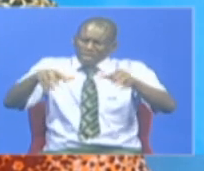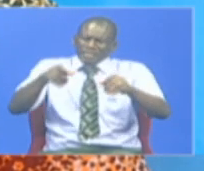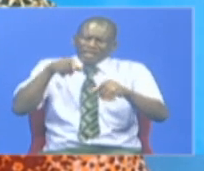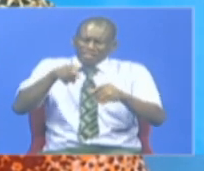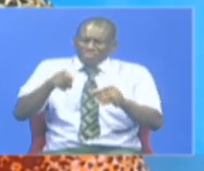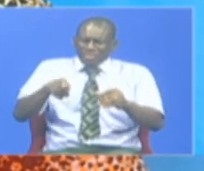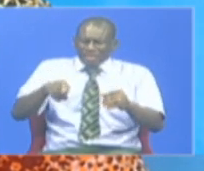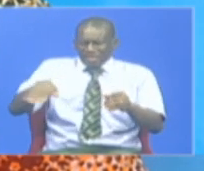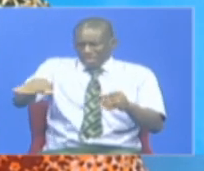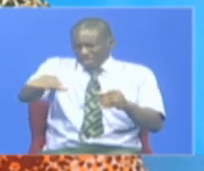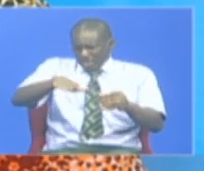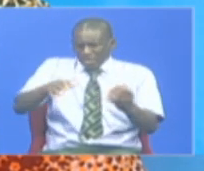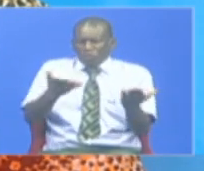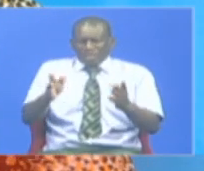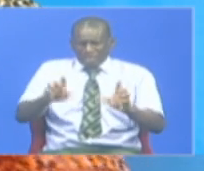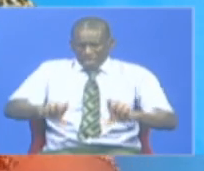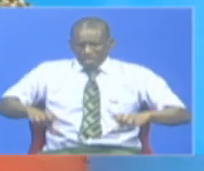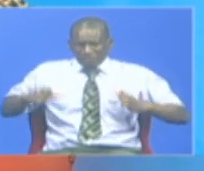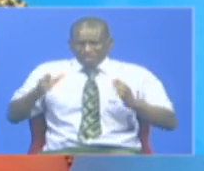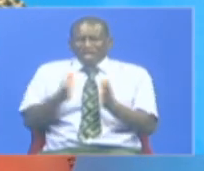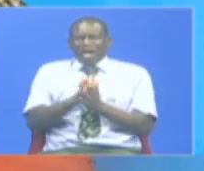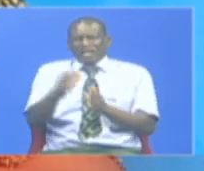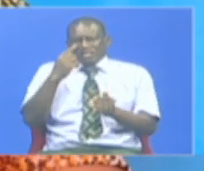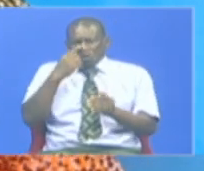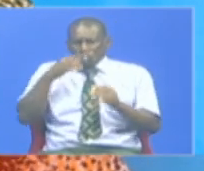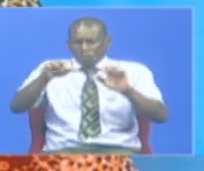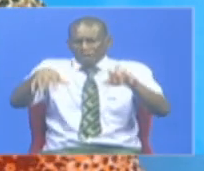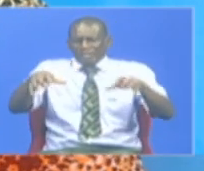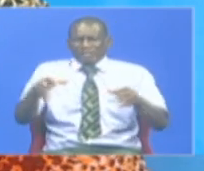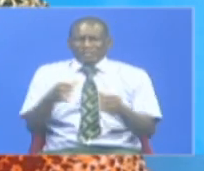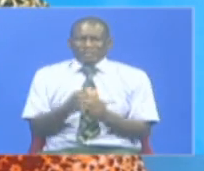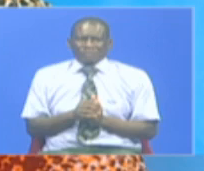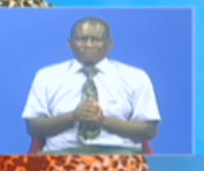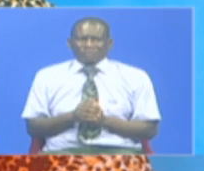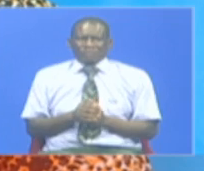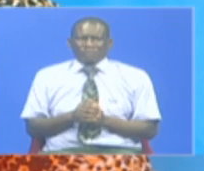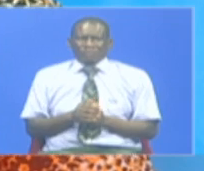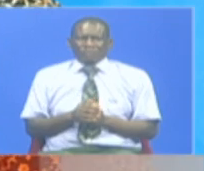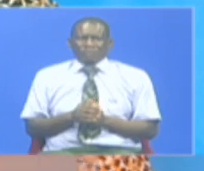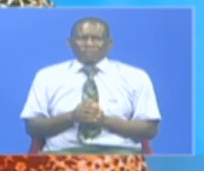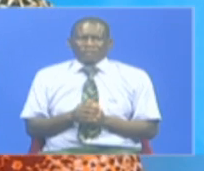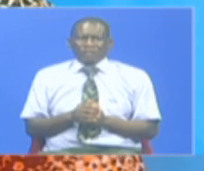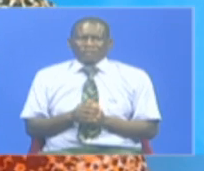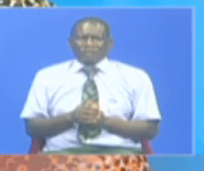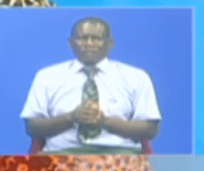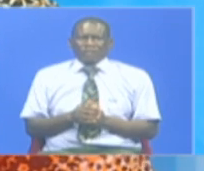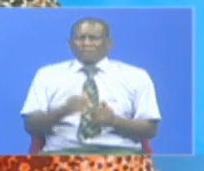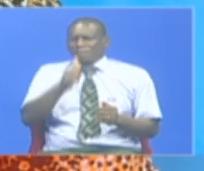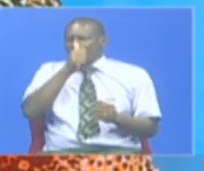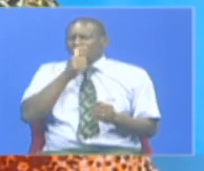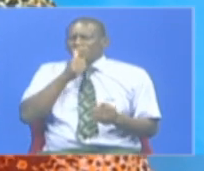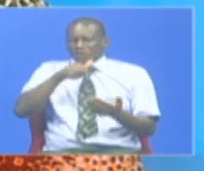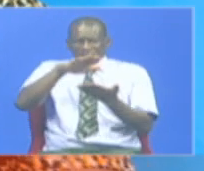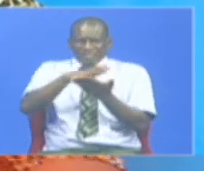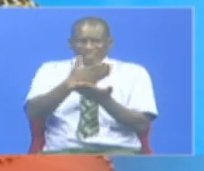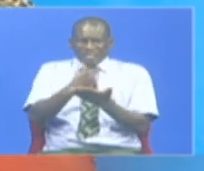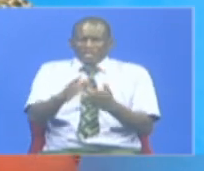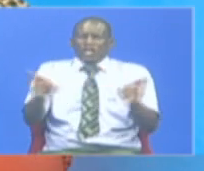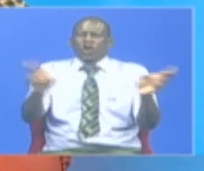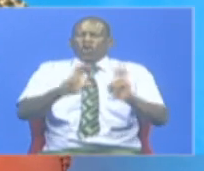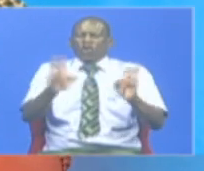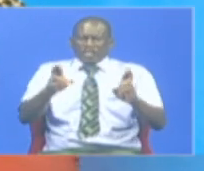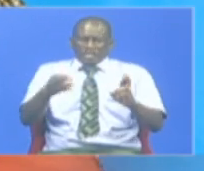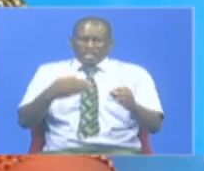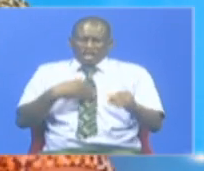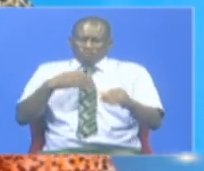balconies, within their estates and their home gardens and compounds. The private sector has already made